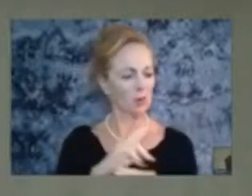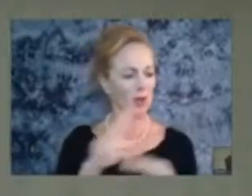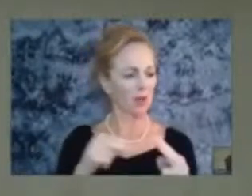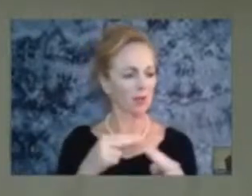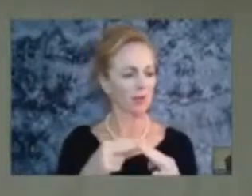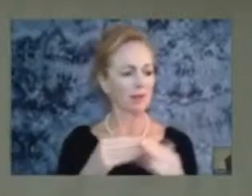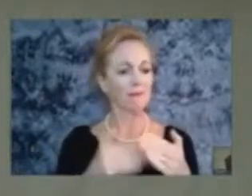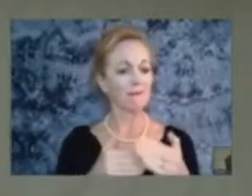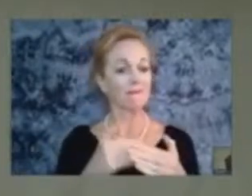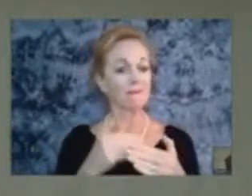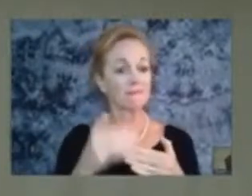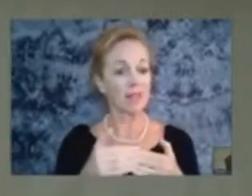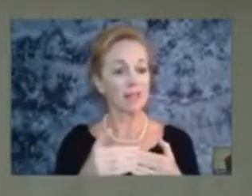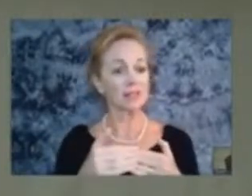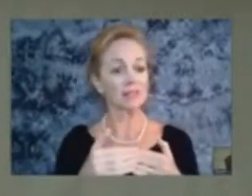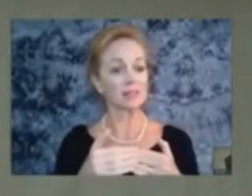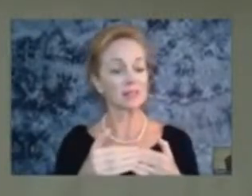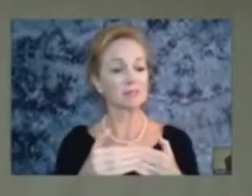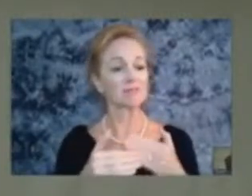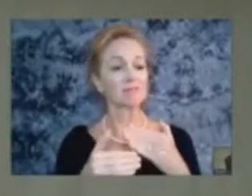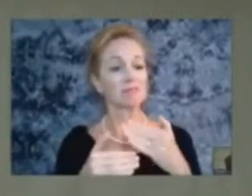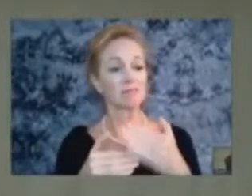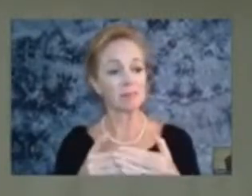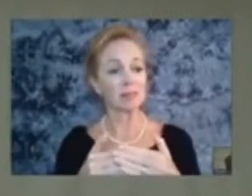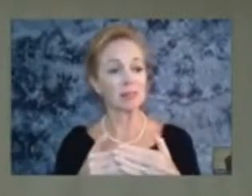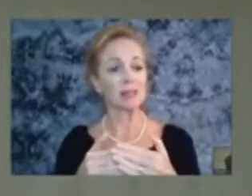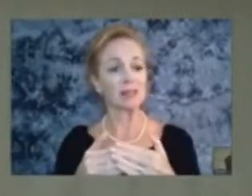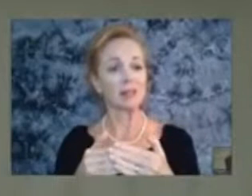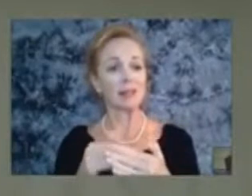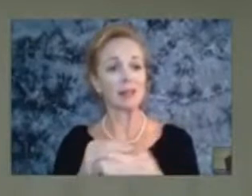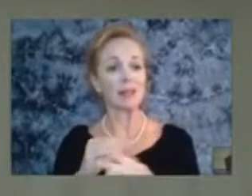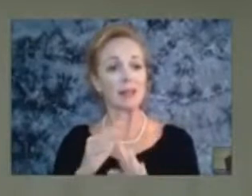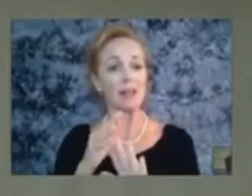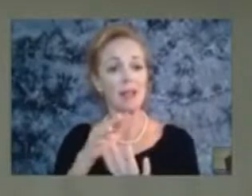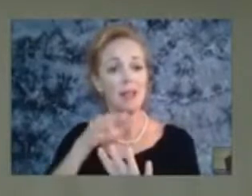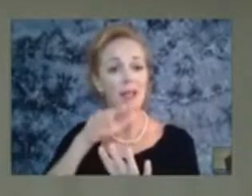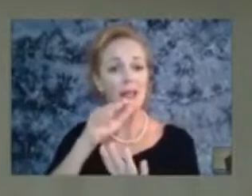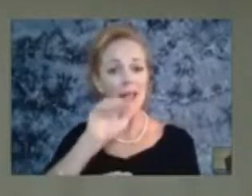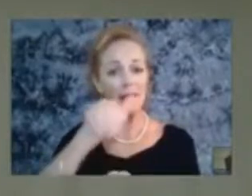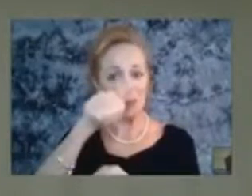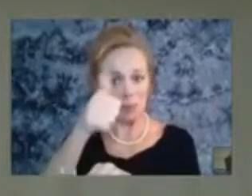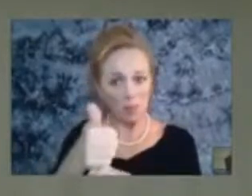phased implementation had to do with learning within a school.